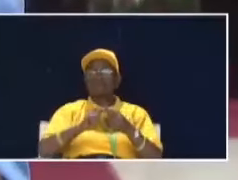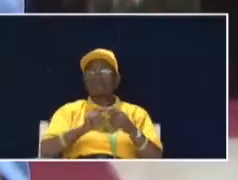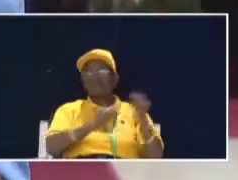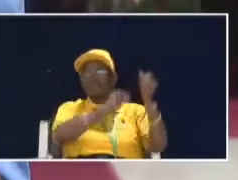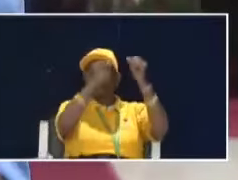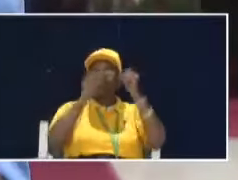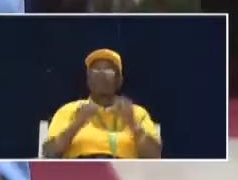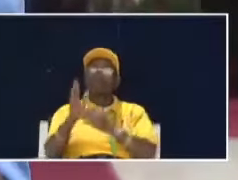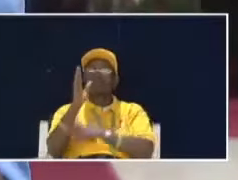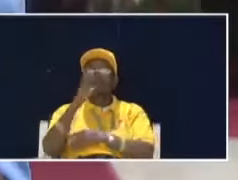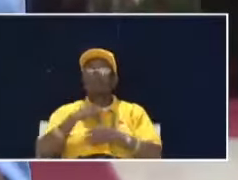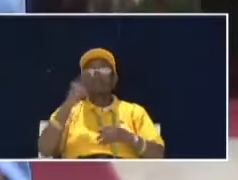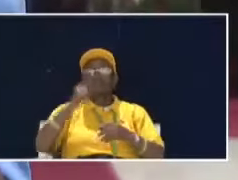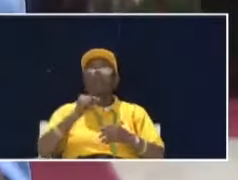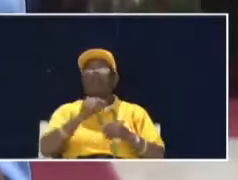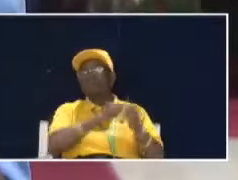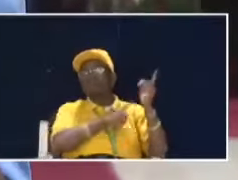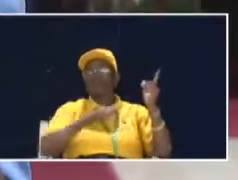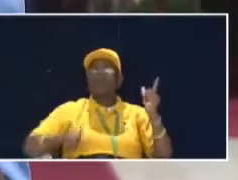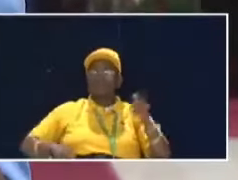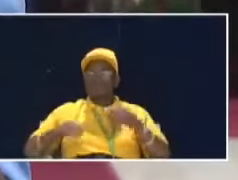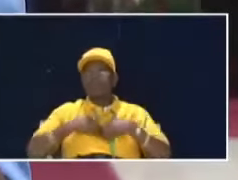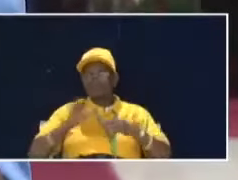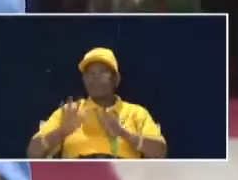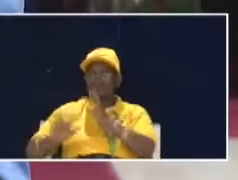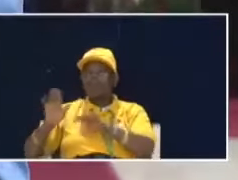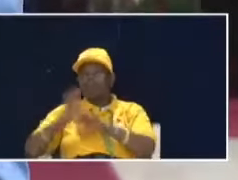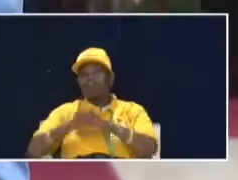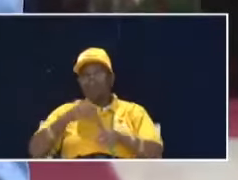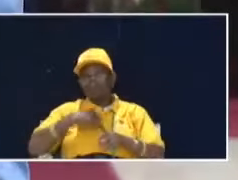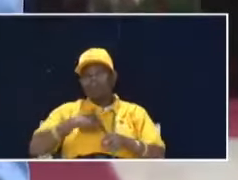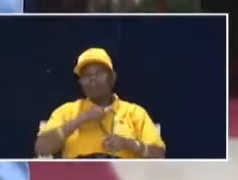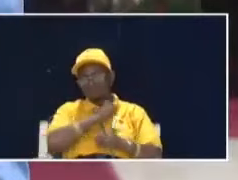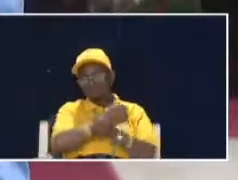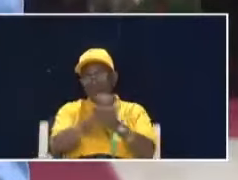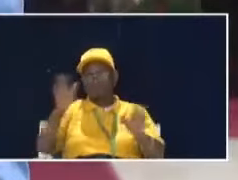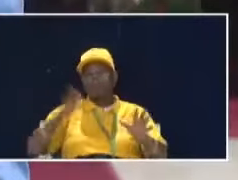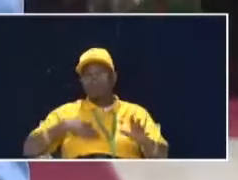have mercy on me. Save my soul.